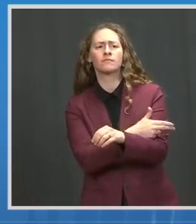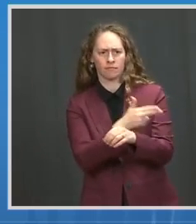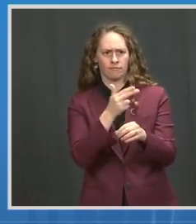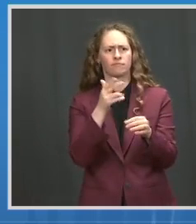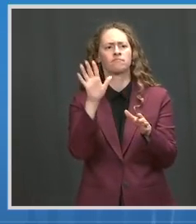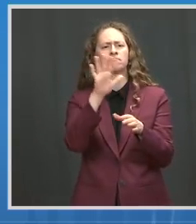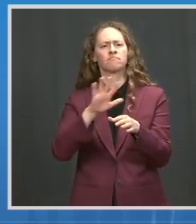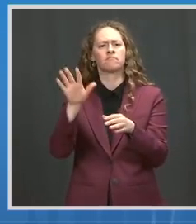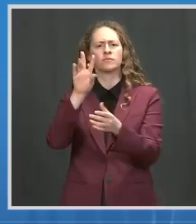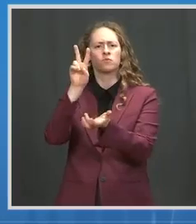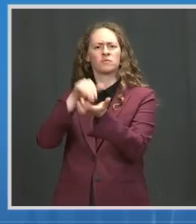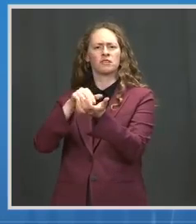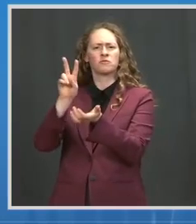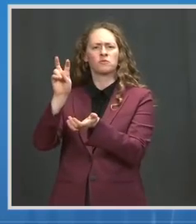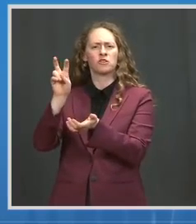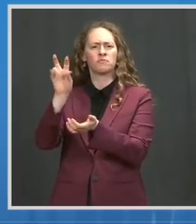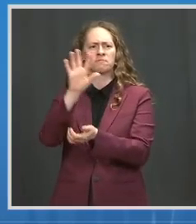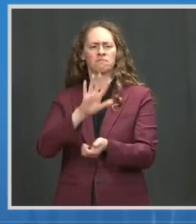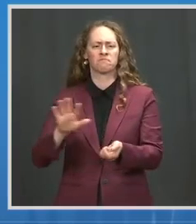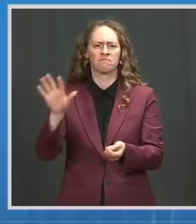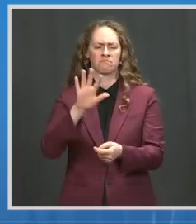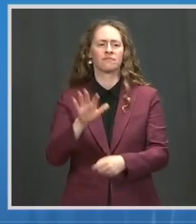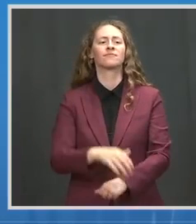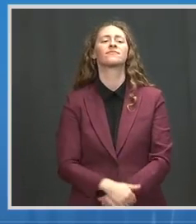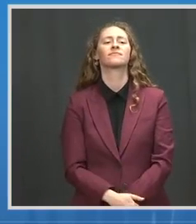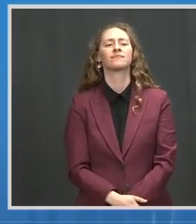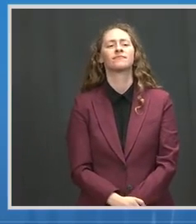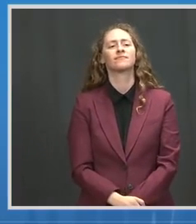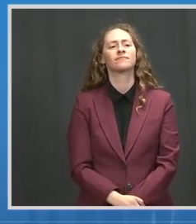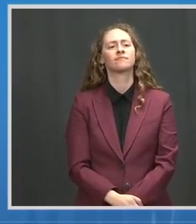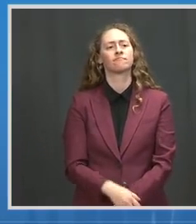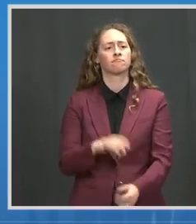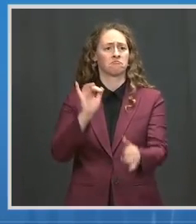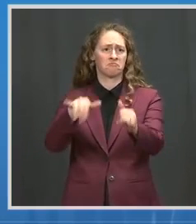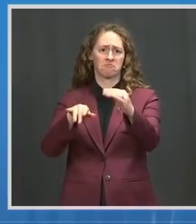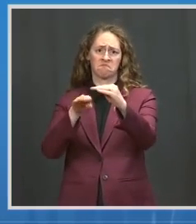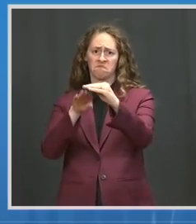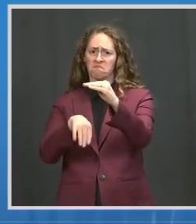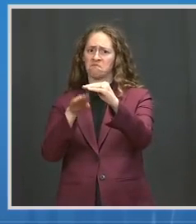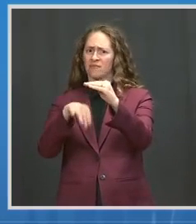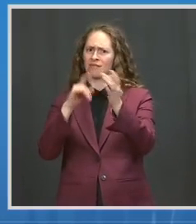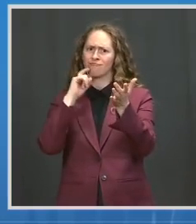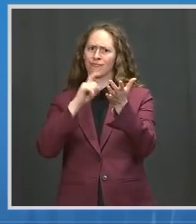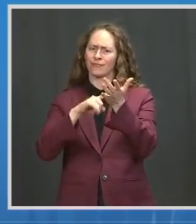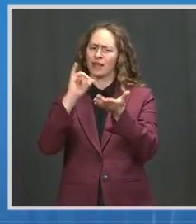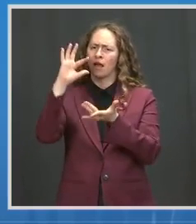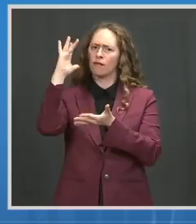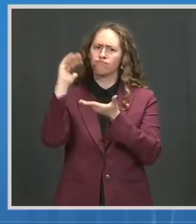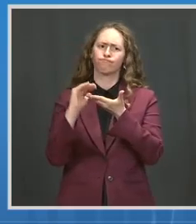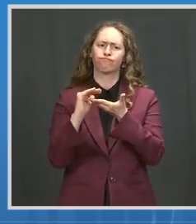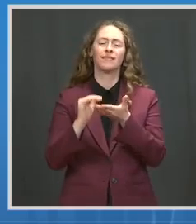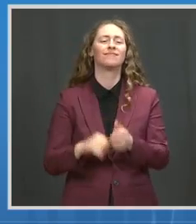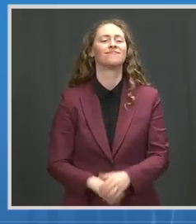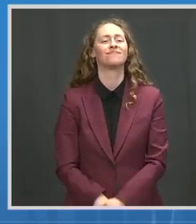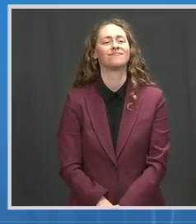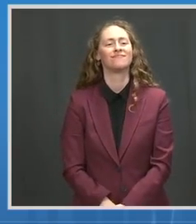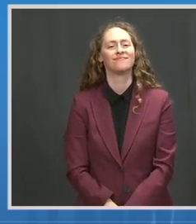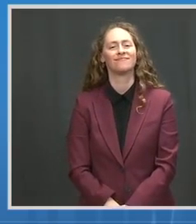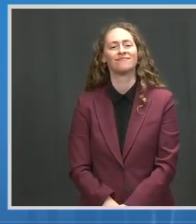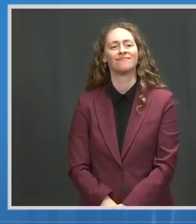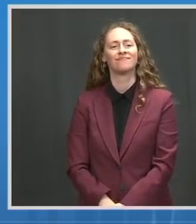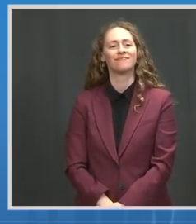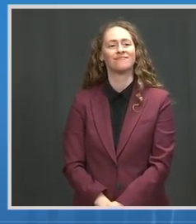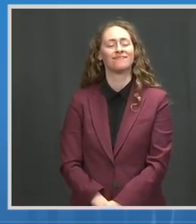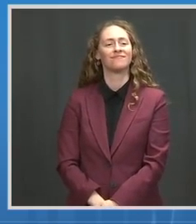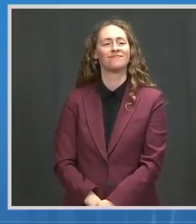in hospitalizations since January 9th of this year, when we peaked at over 16,500 average daily